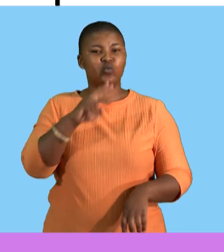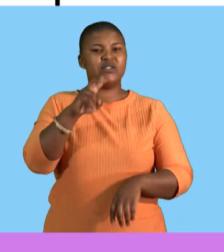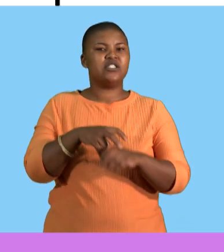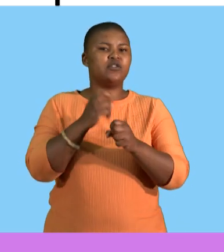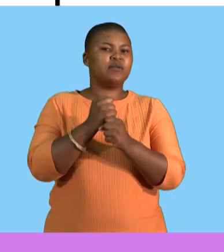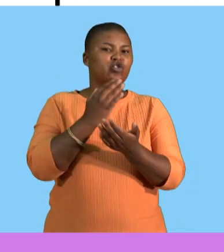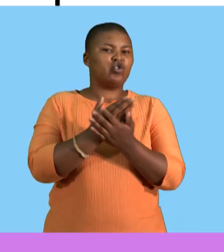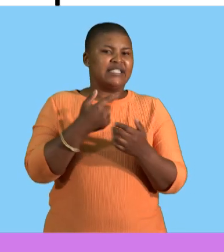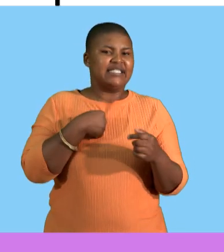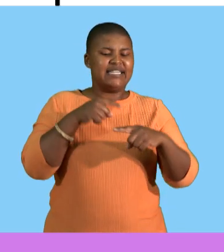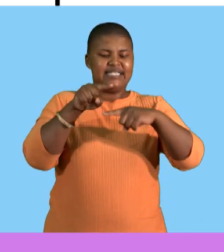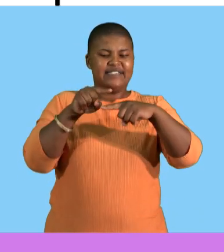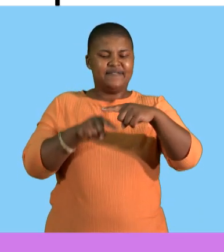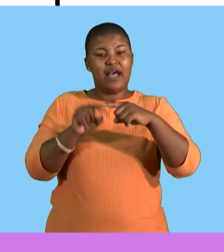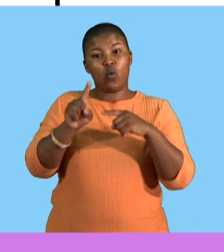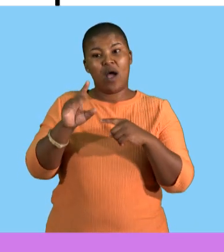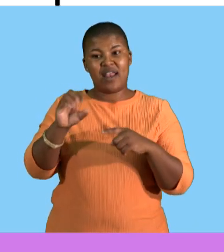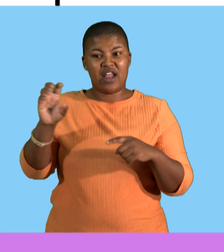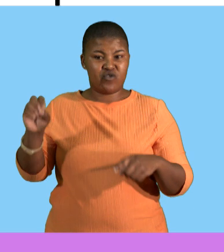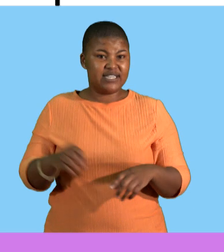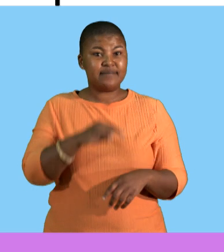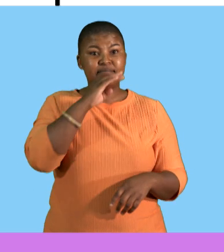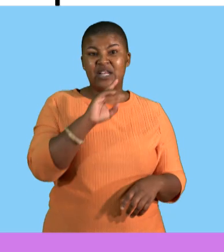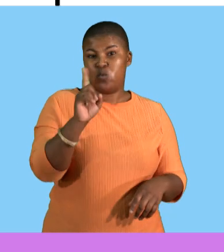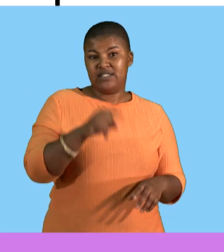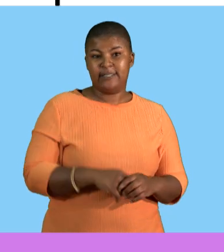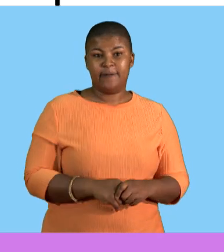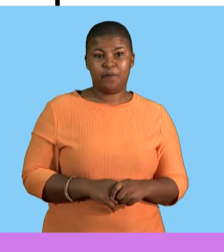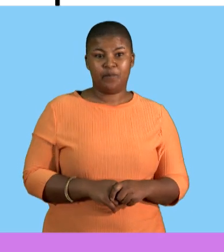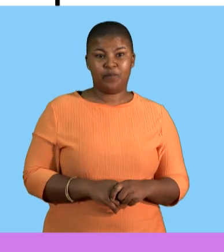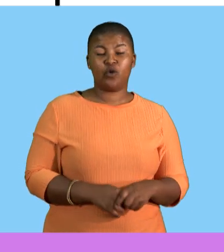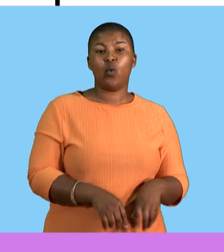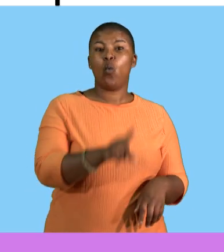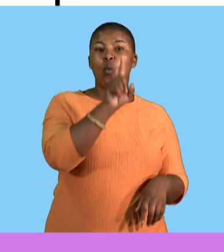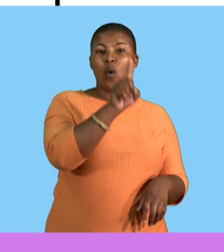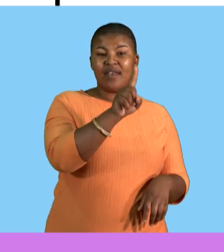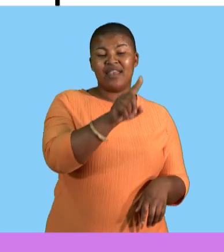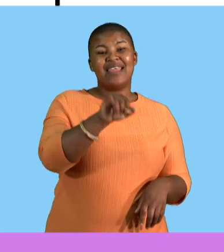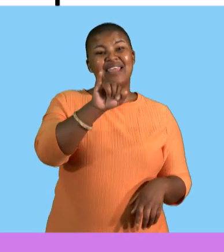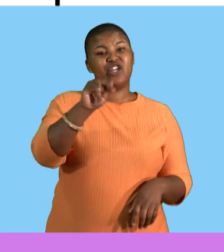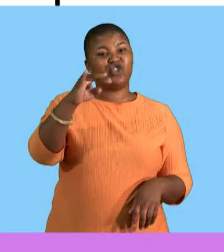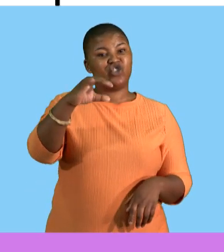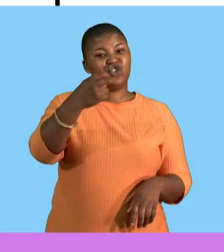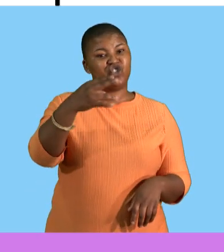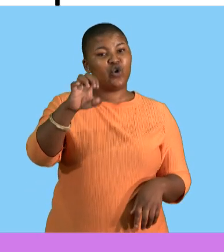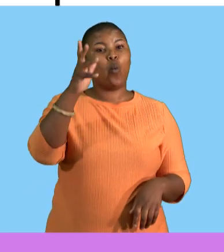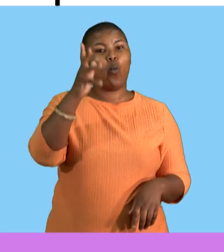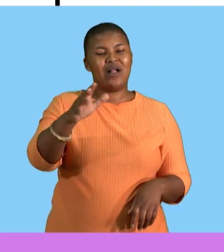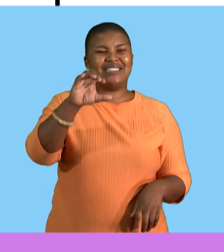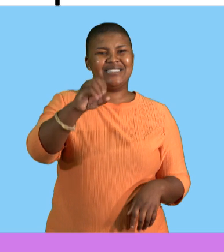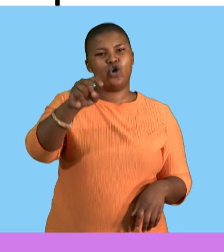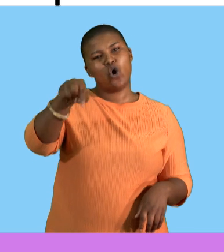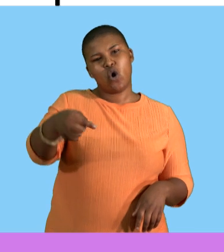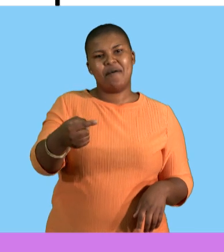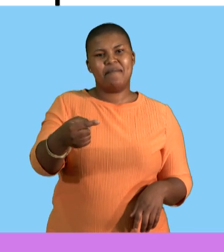to divide by 100, meaning that 1 inch will then be